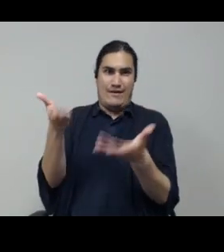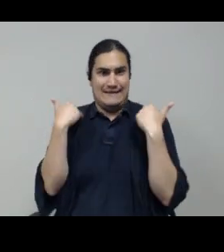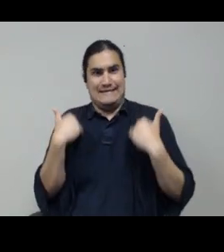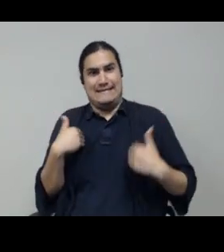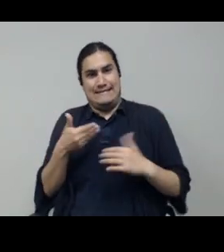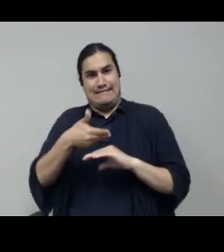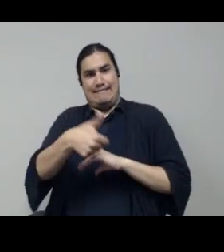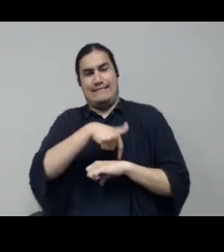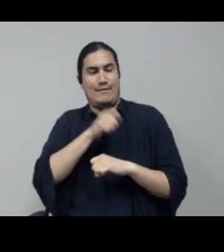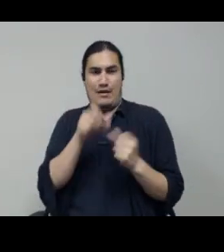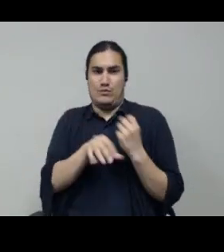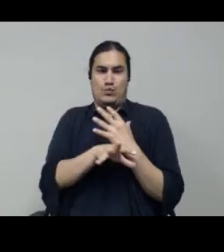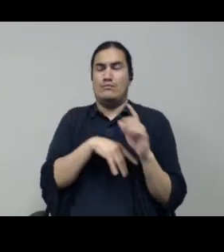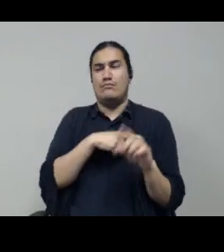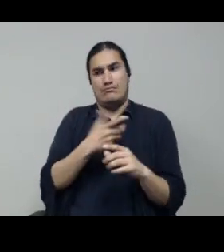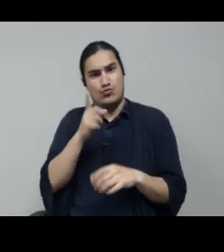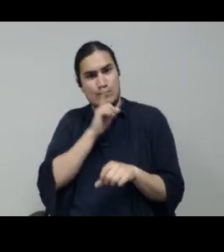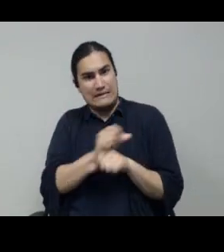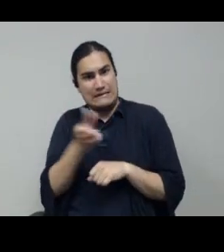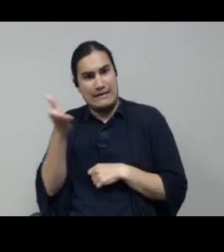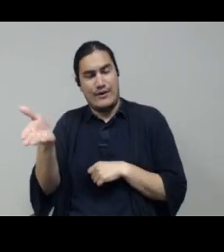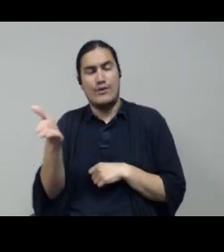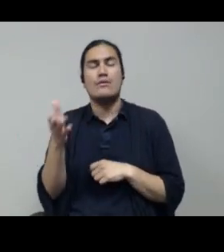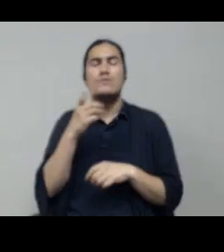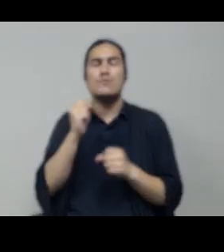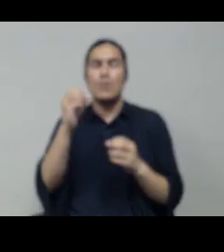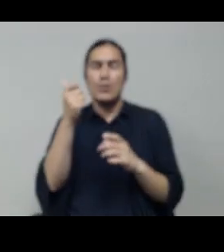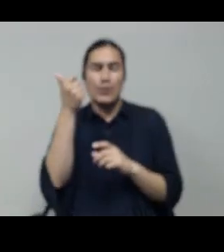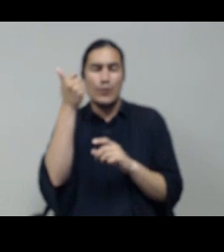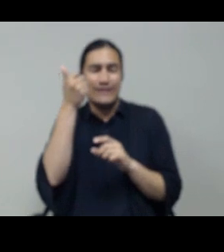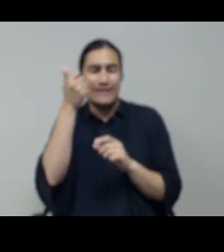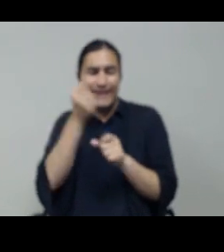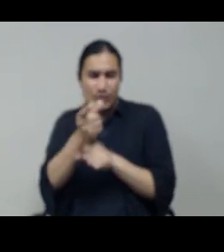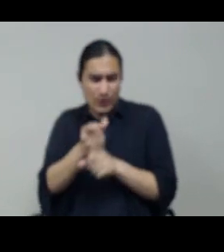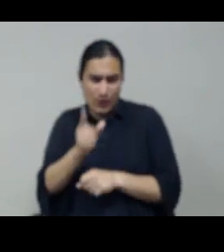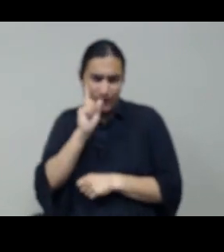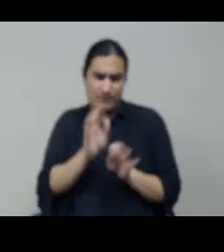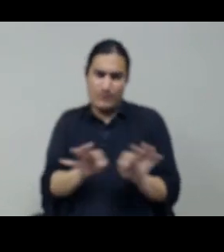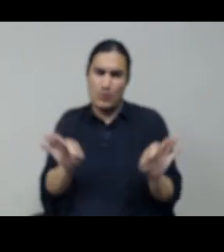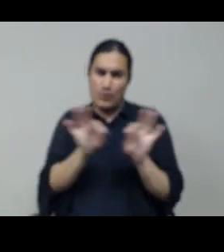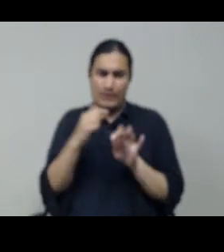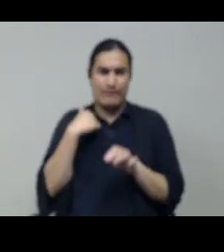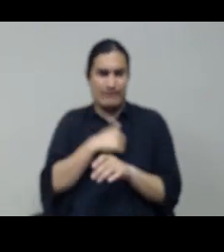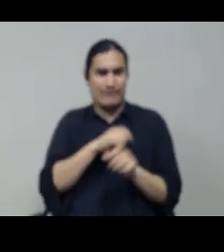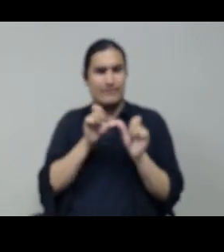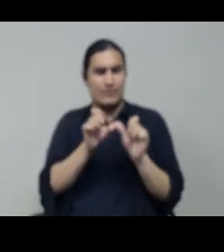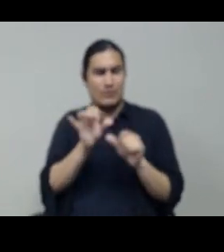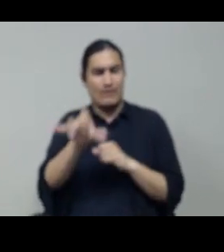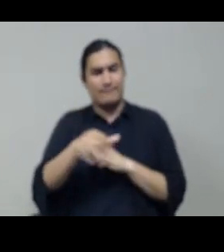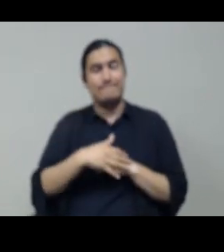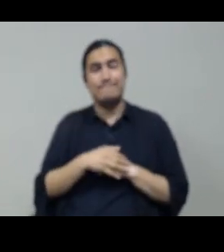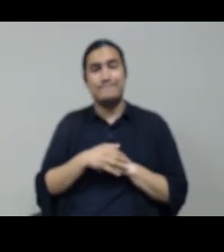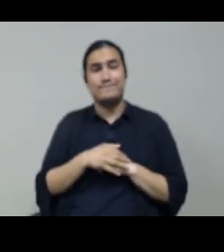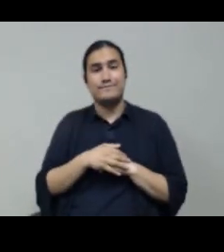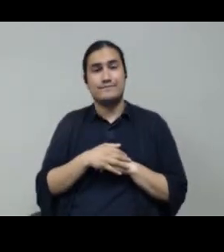Yes, and I'm glad that we do this each and every year. I think it's really important that we do so. Also, I wanted to congratulate, I was